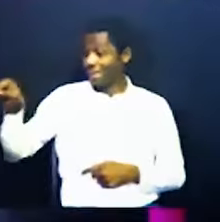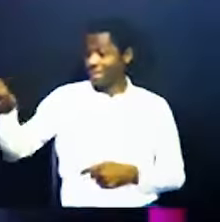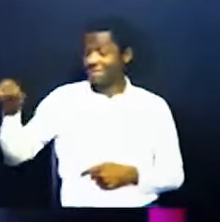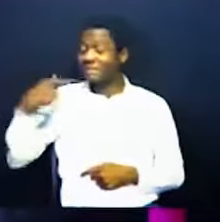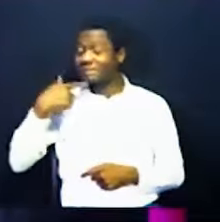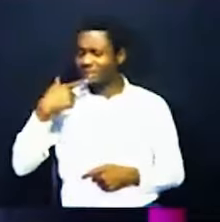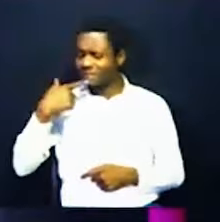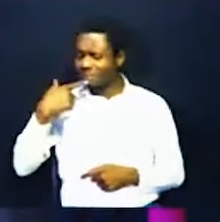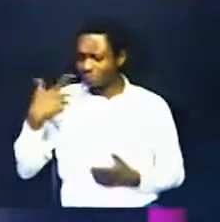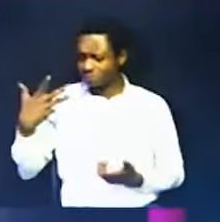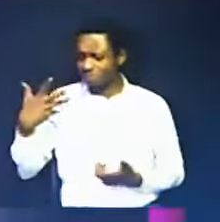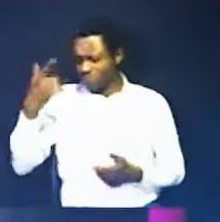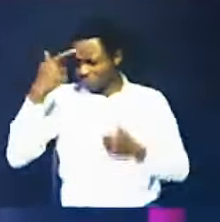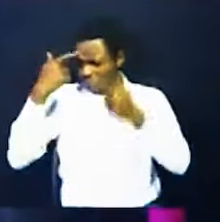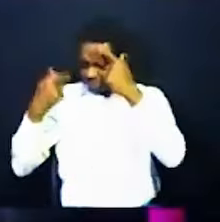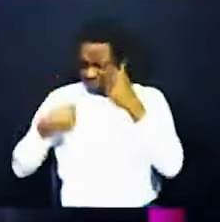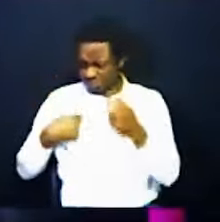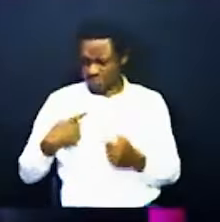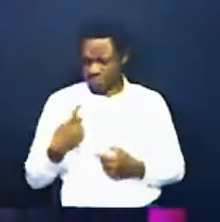if